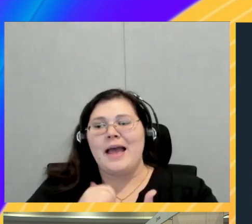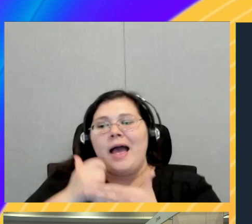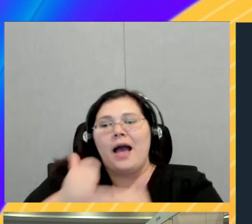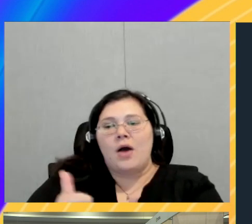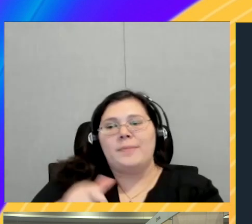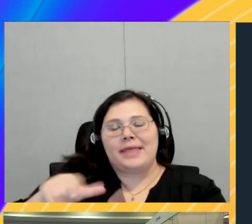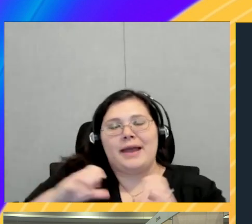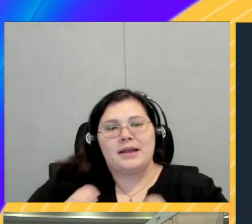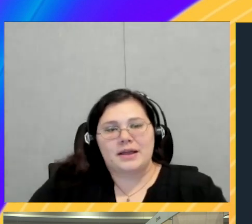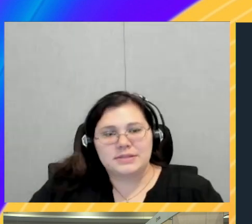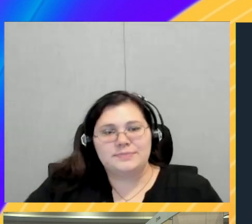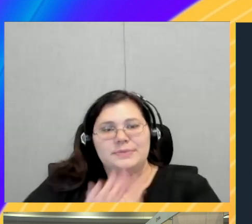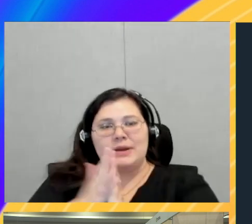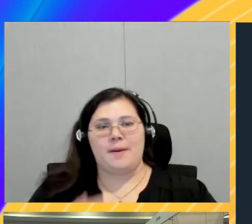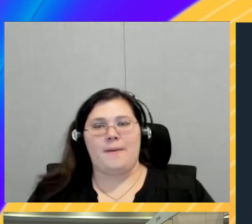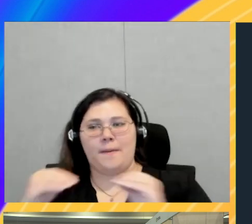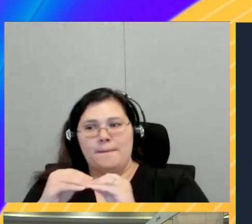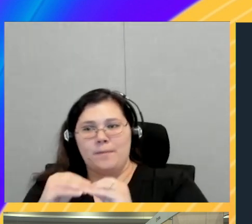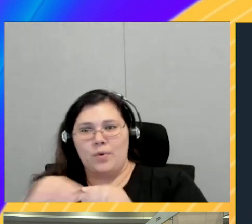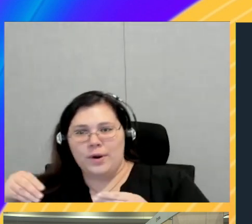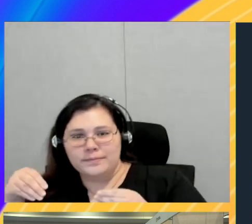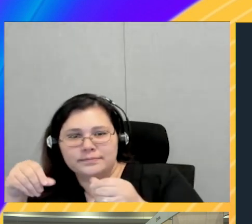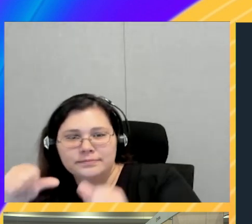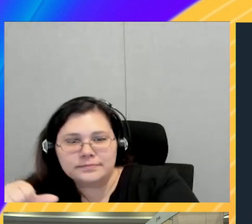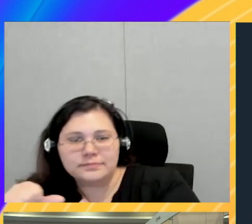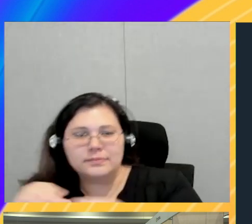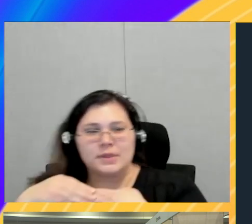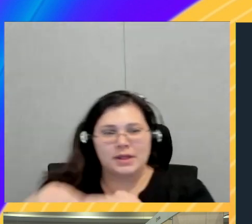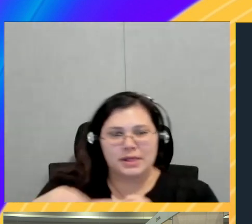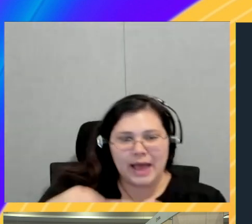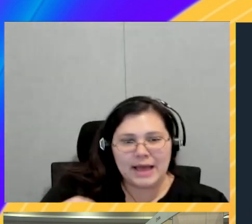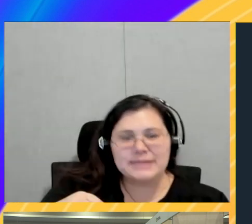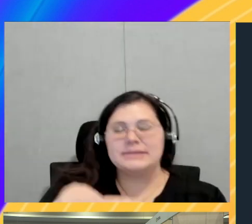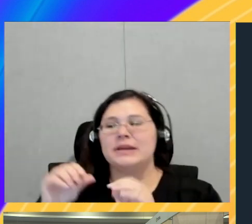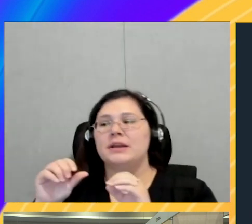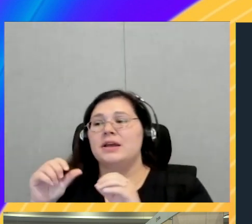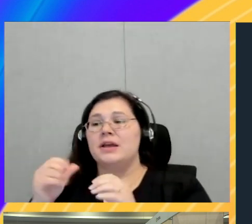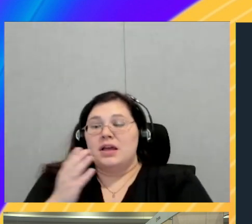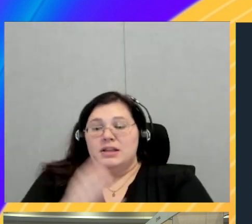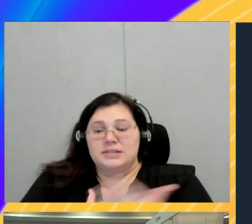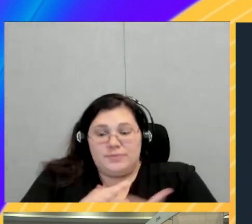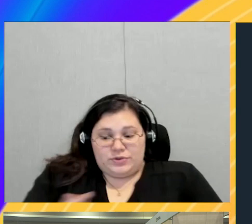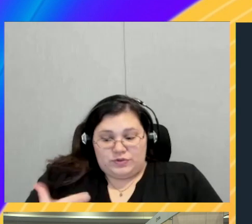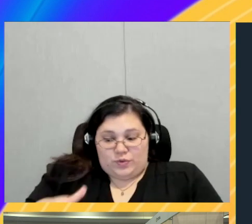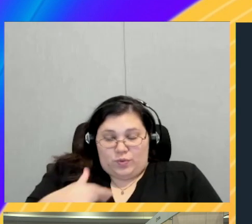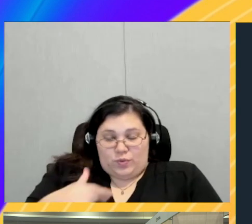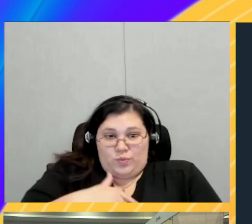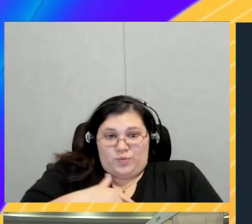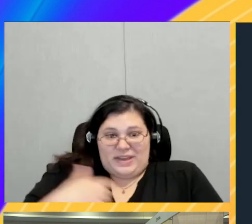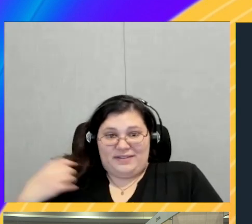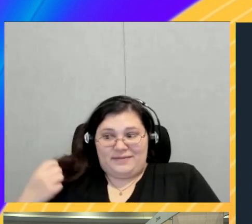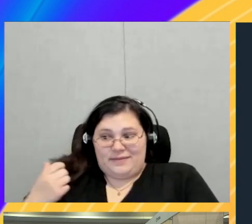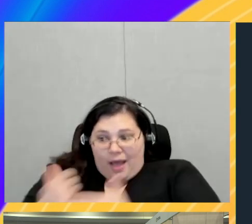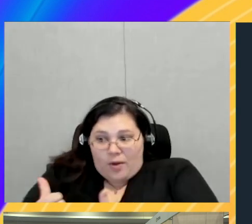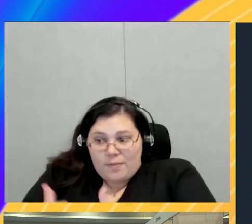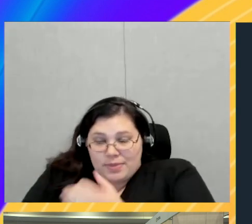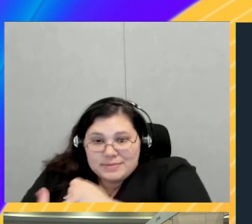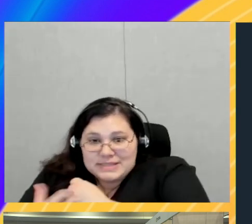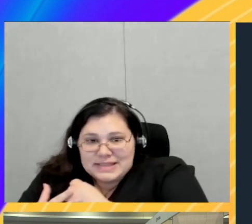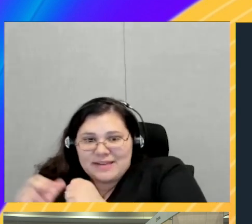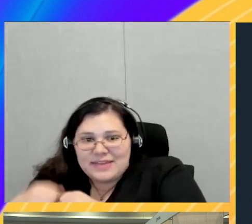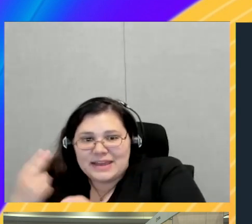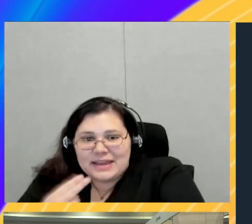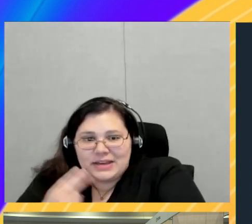elastic, we can then use some of those resources we've helped them save to grow into other areas and show how that elasticity can